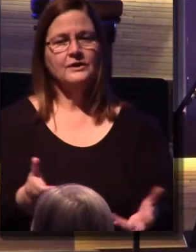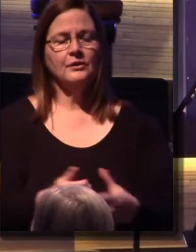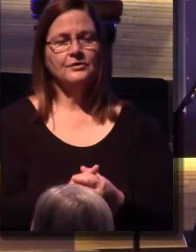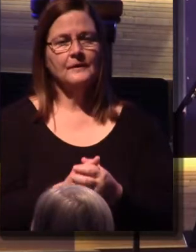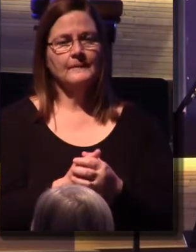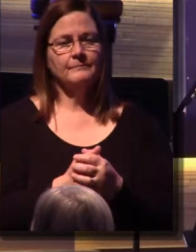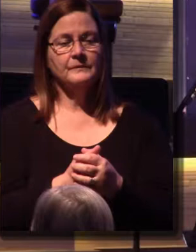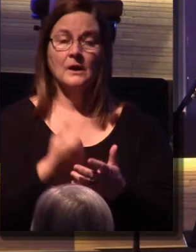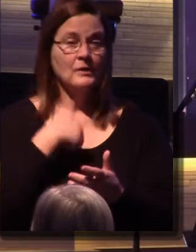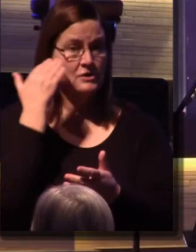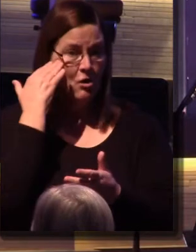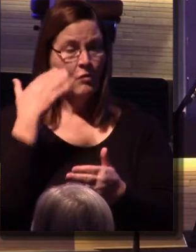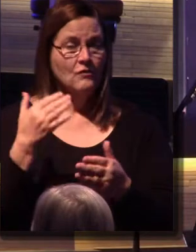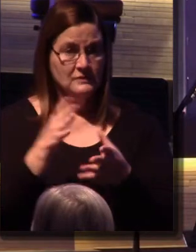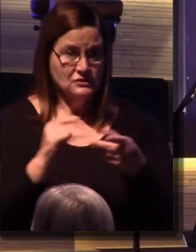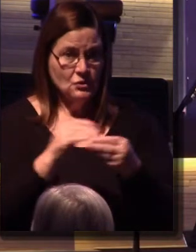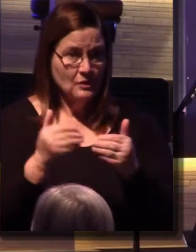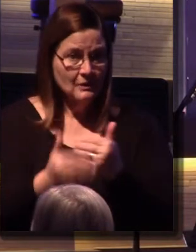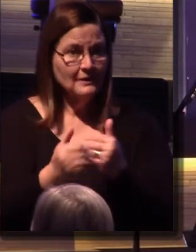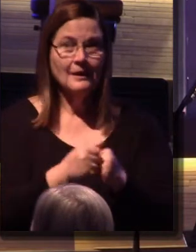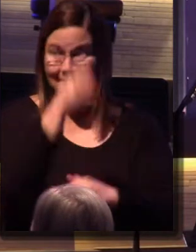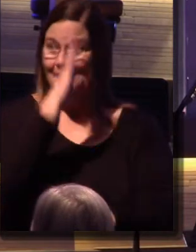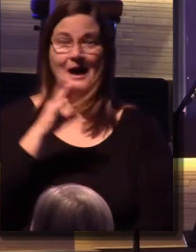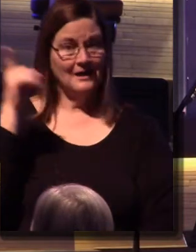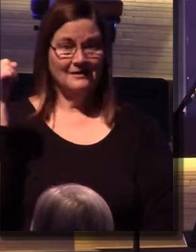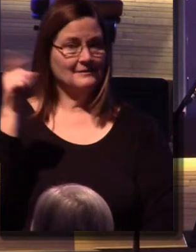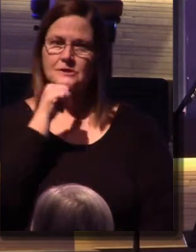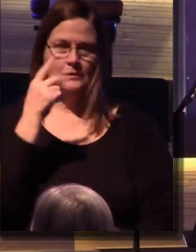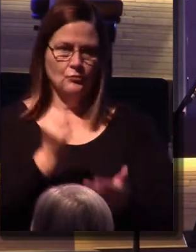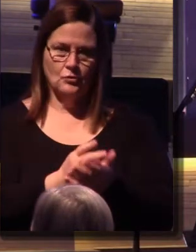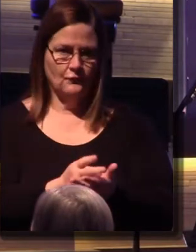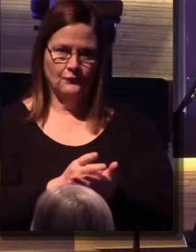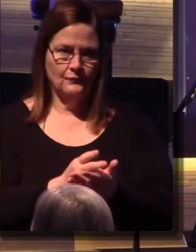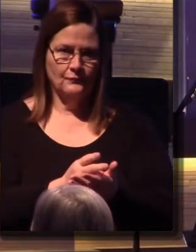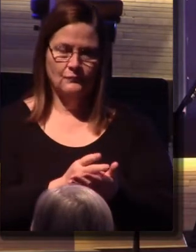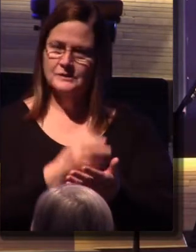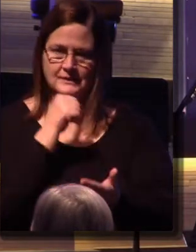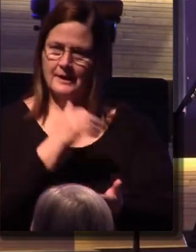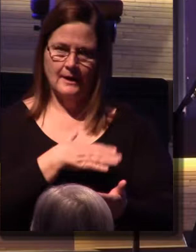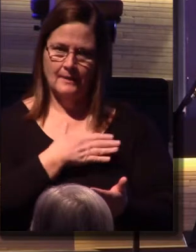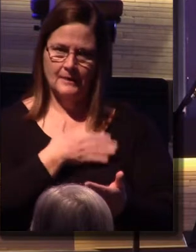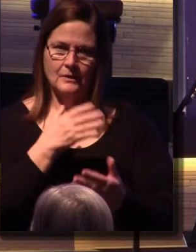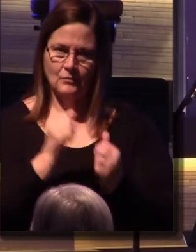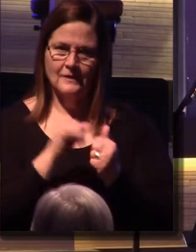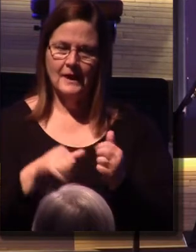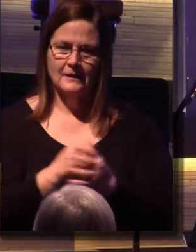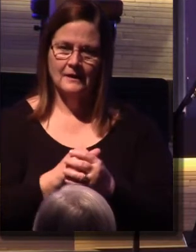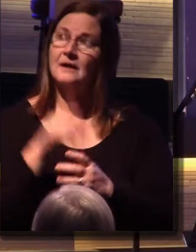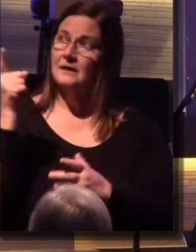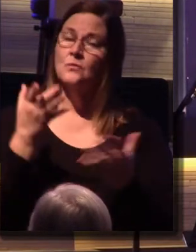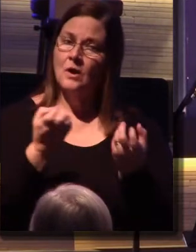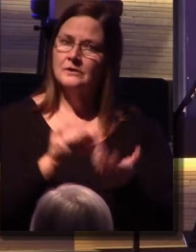whole earth. And we know from the rest of the story that God did not approve of that plan. that he wanted to